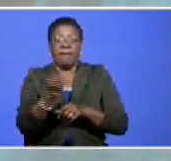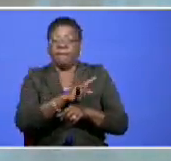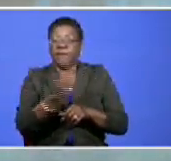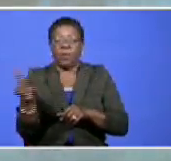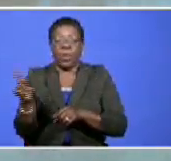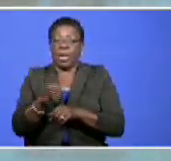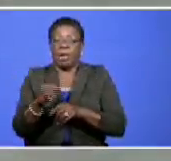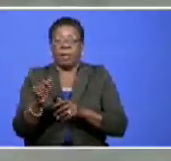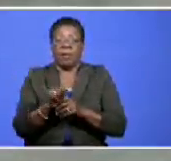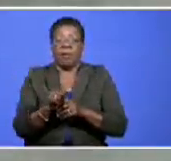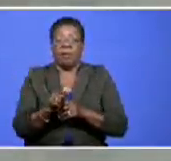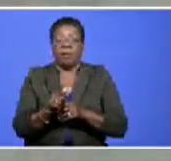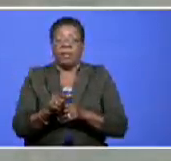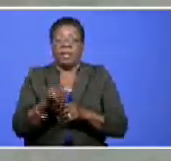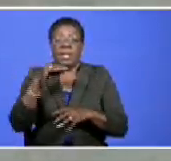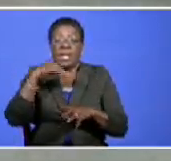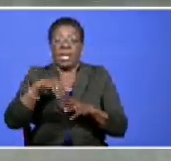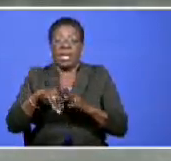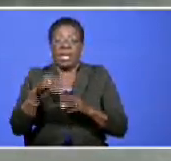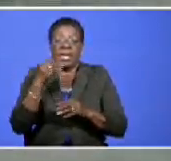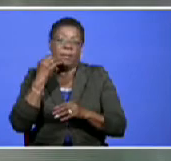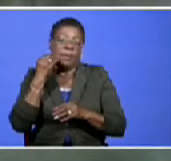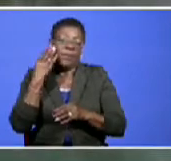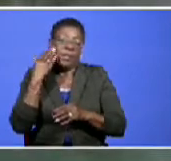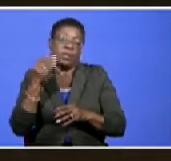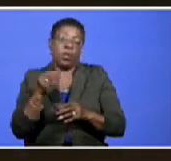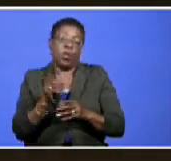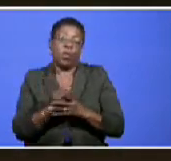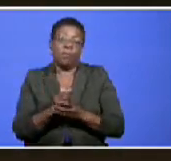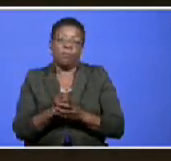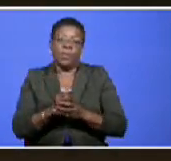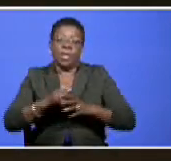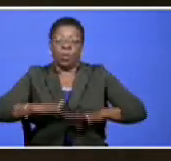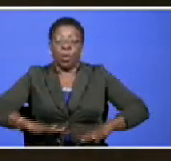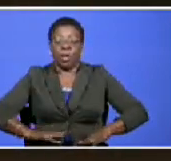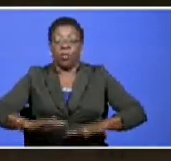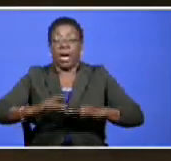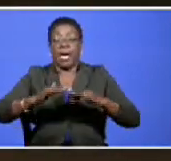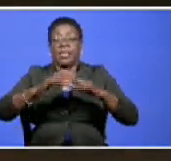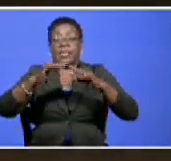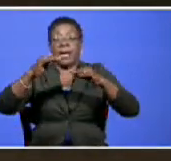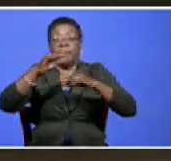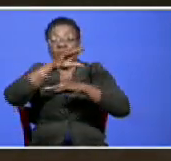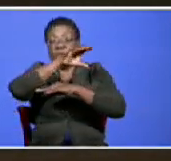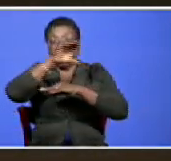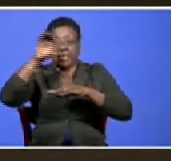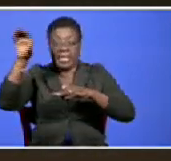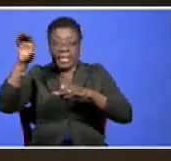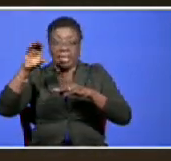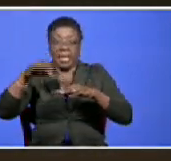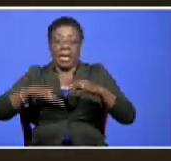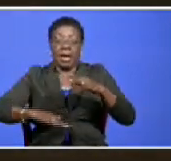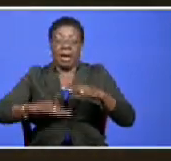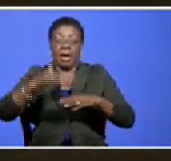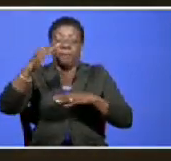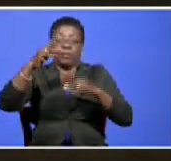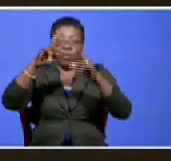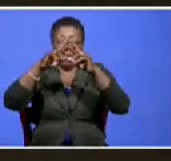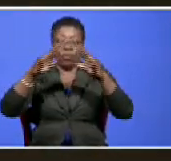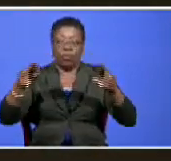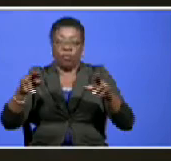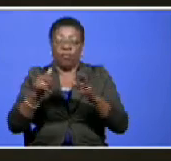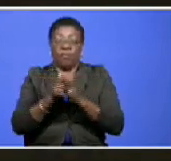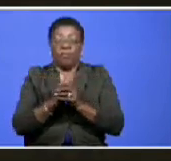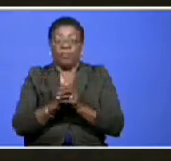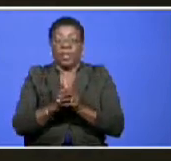before. I knew like numerous people that were in situations where they had to be evacuated, so we're just hoping for the best right now and just trying to help